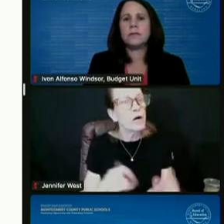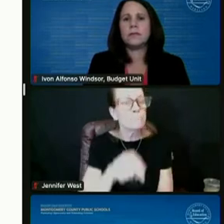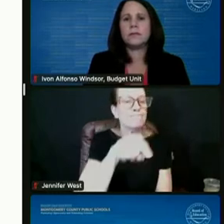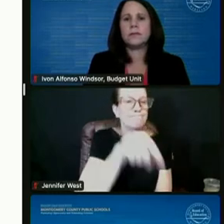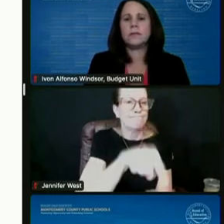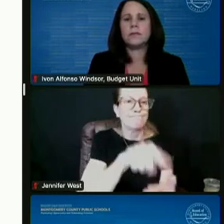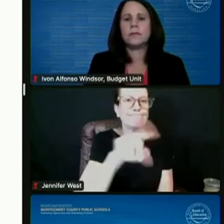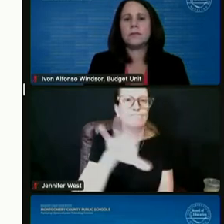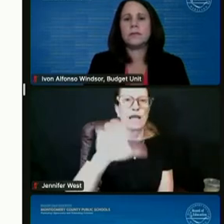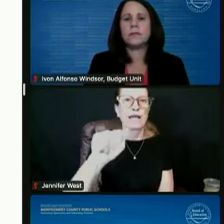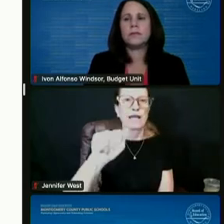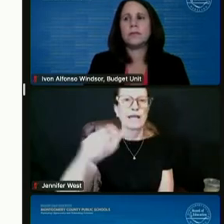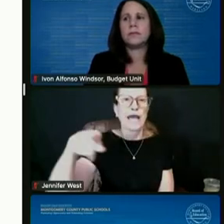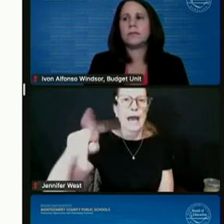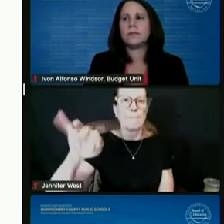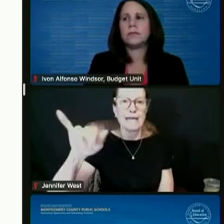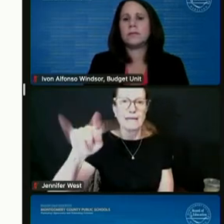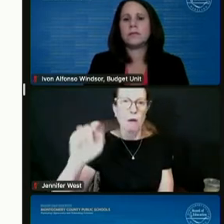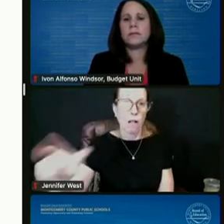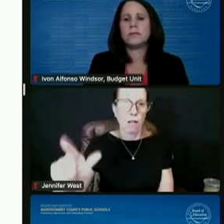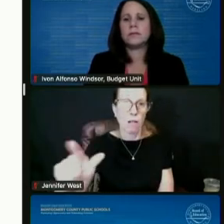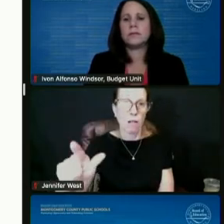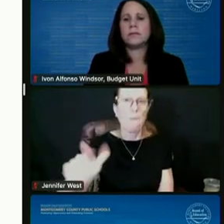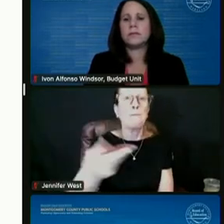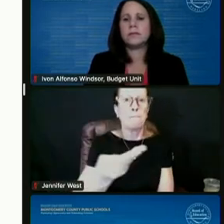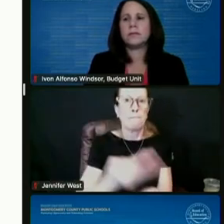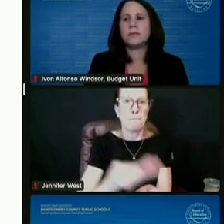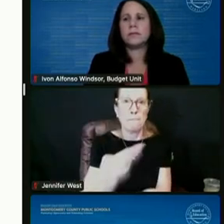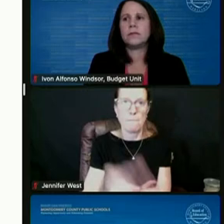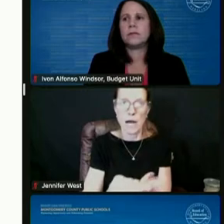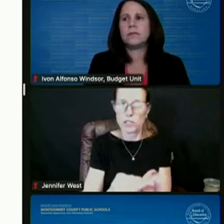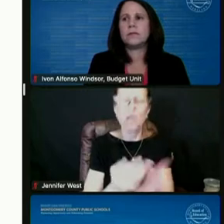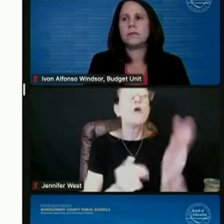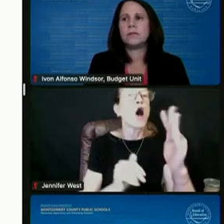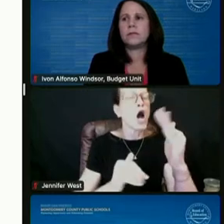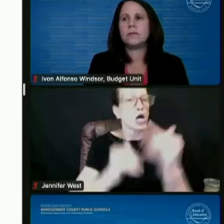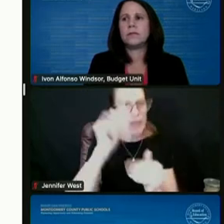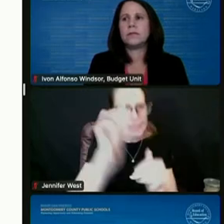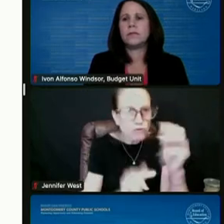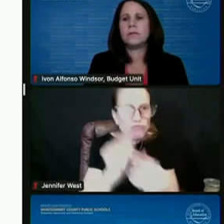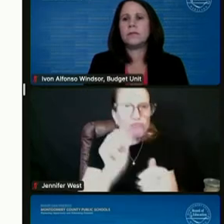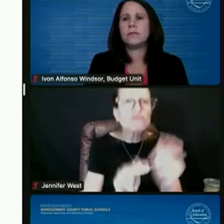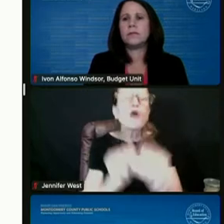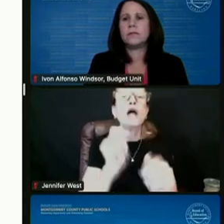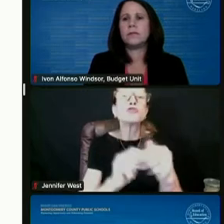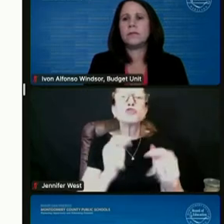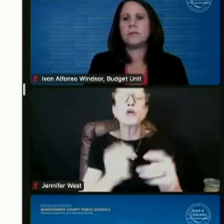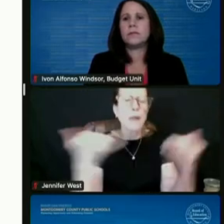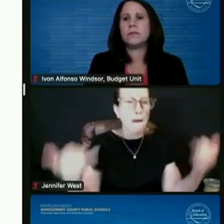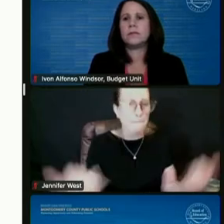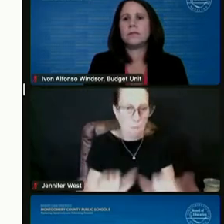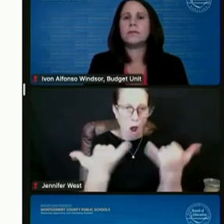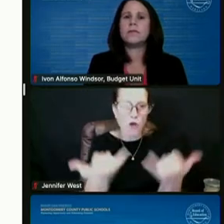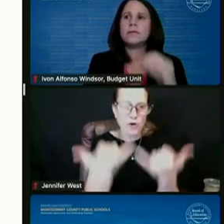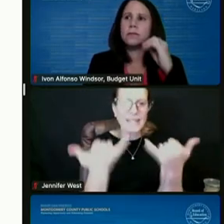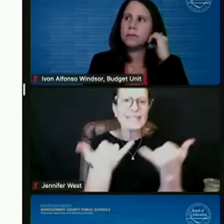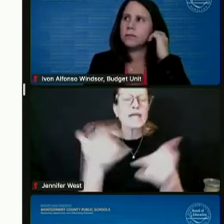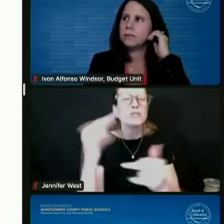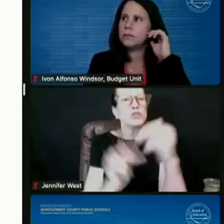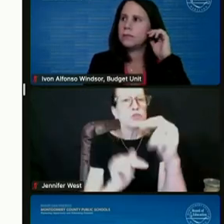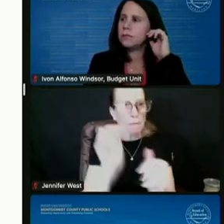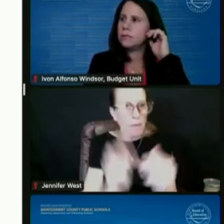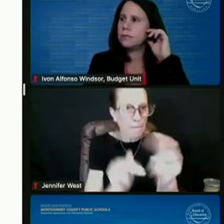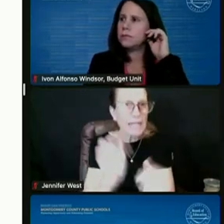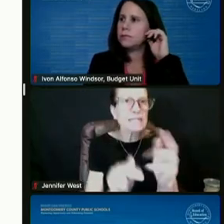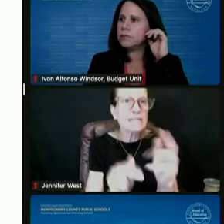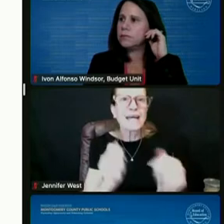really targets funding that has to do with construction, modernization of our buildings, our brick and mortar buildings. And as a